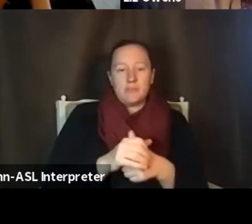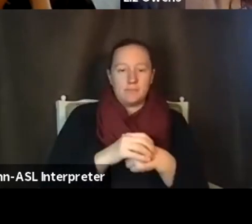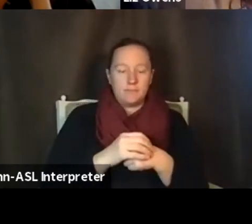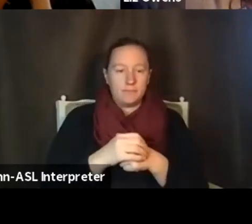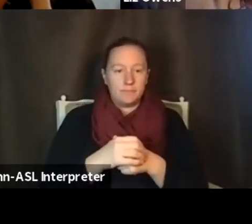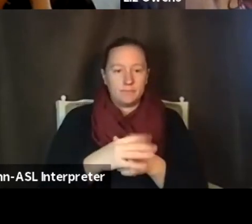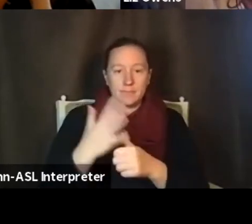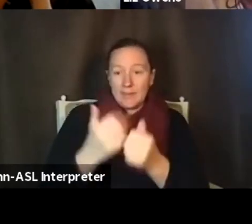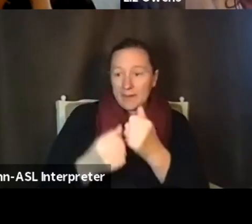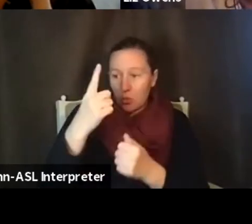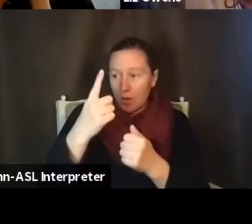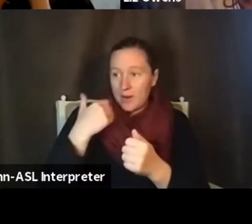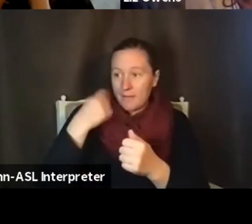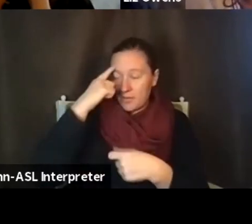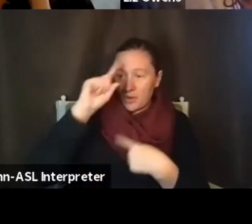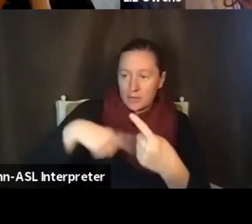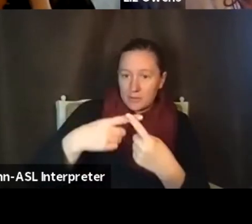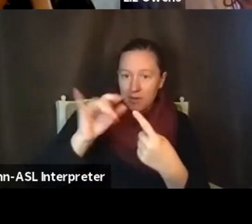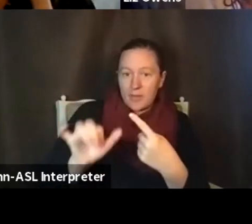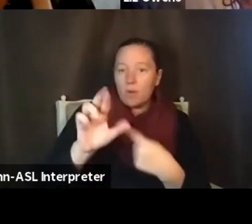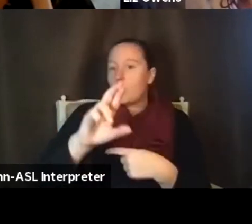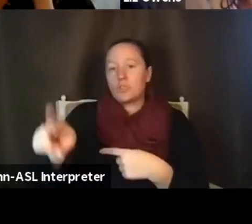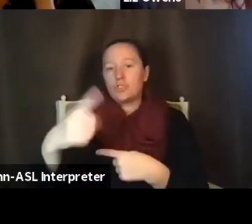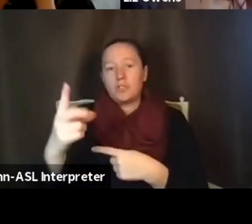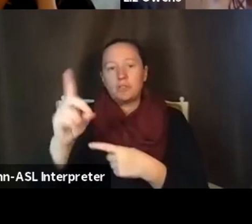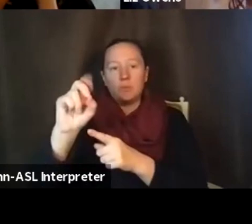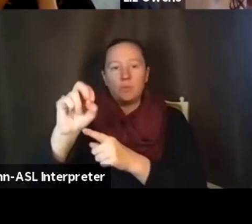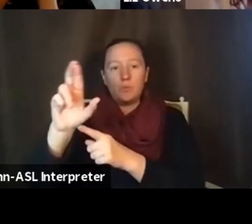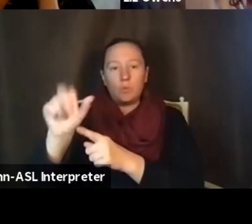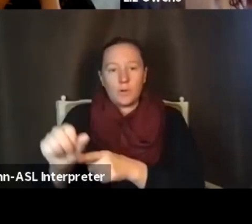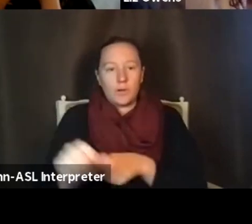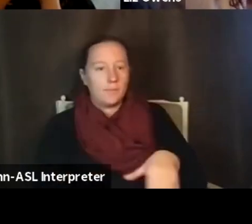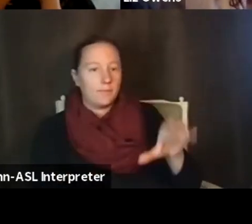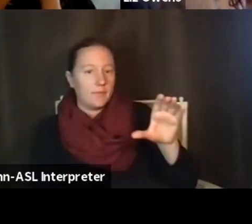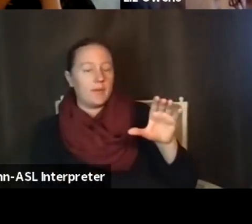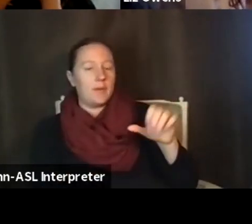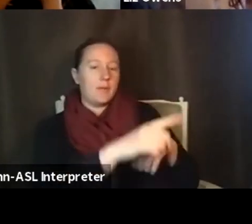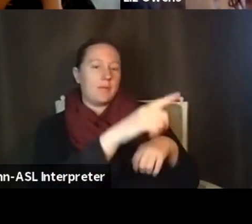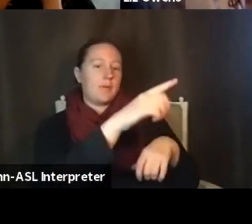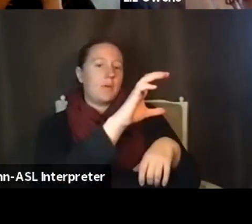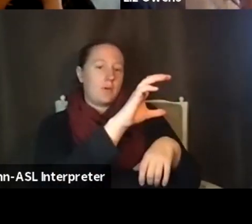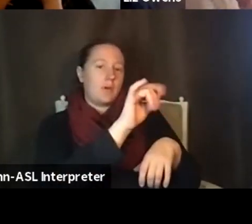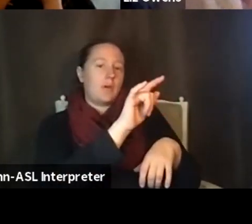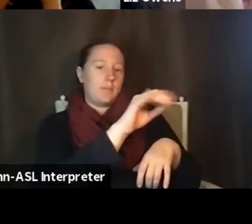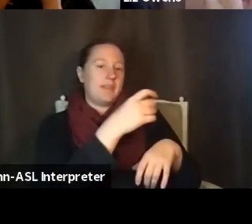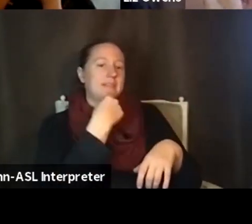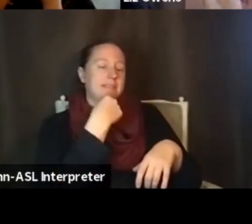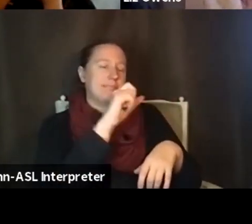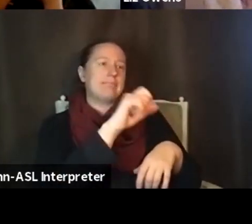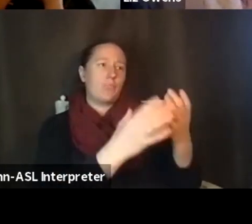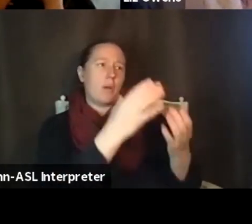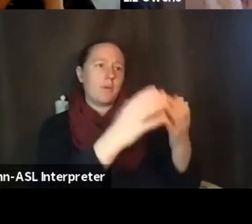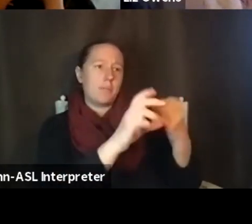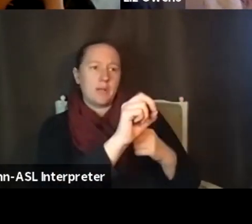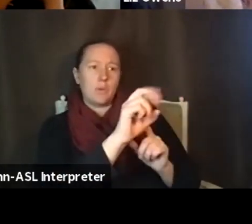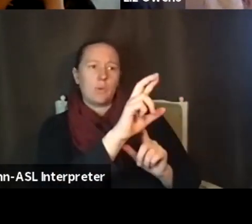Does anyone have thoughts on that, or is that just a Dora question? Yeah, I would say that's probably a Dora question. And